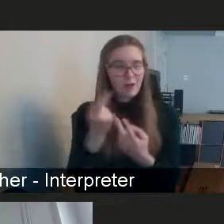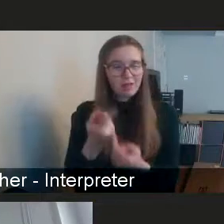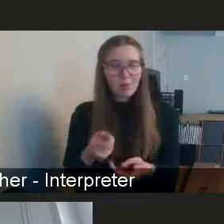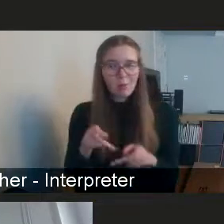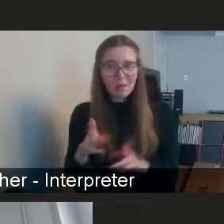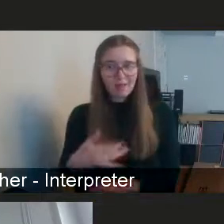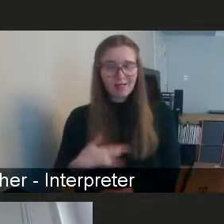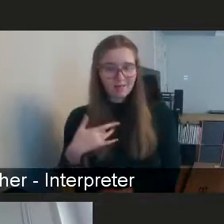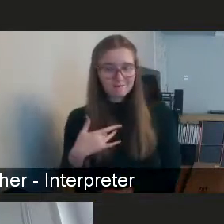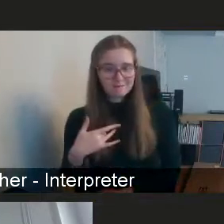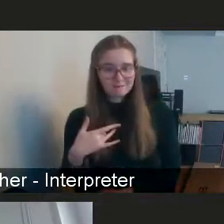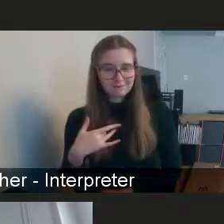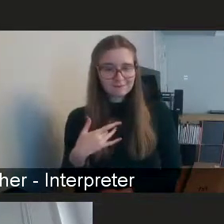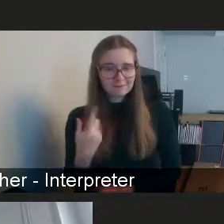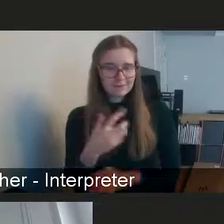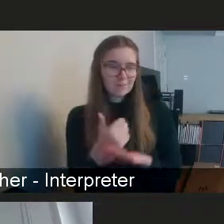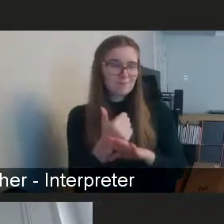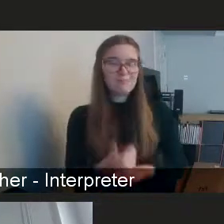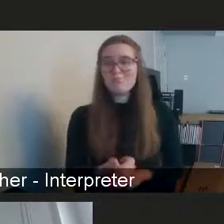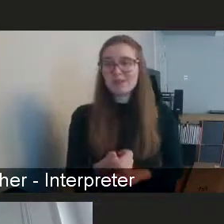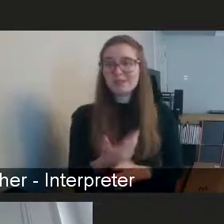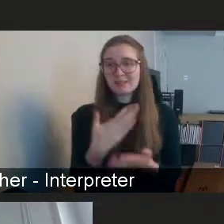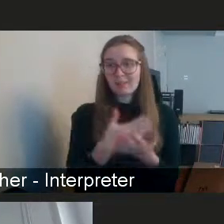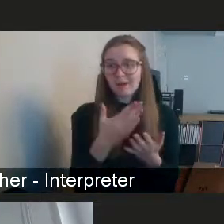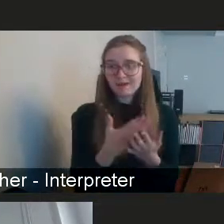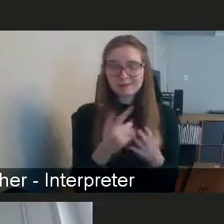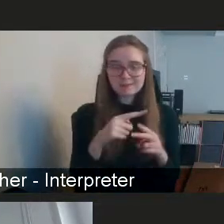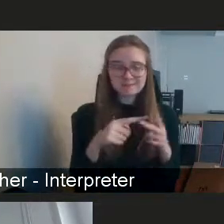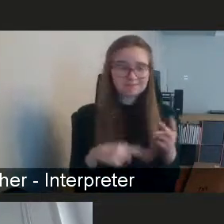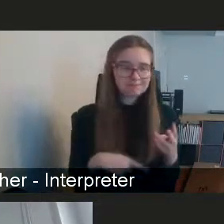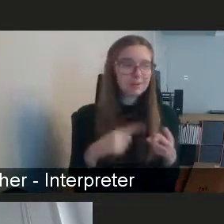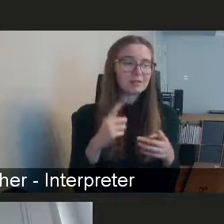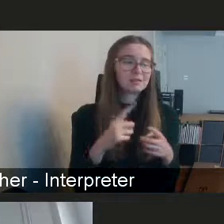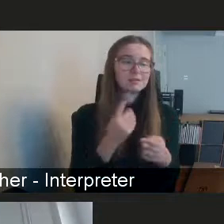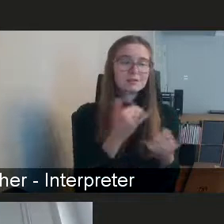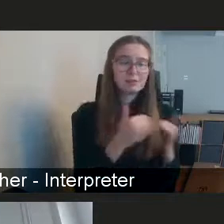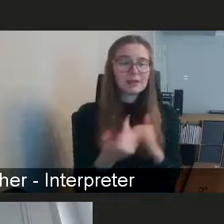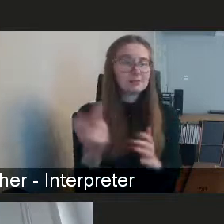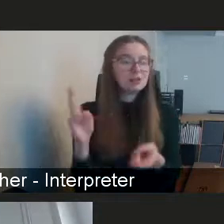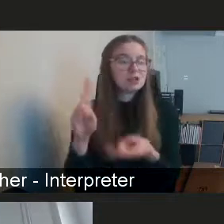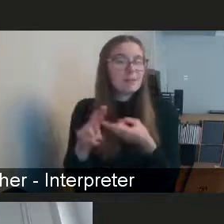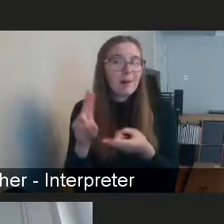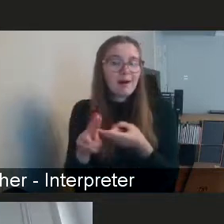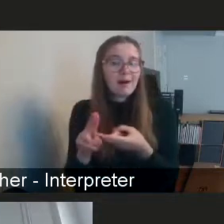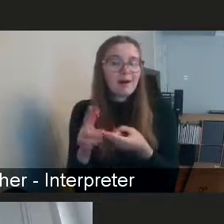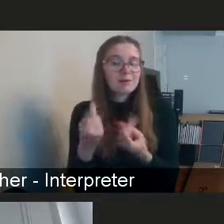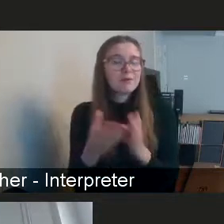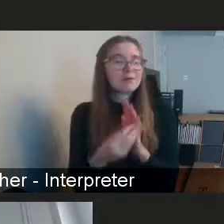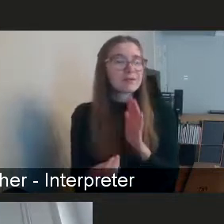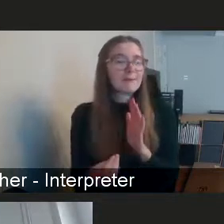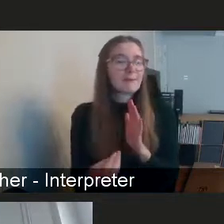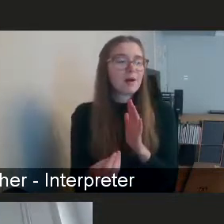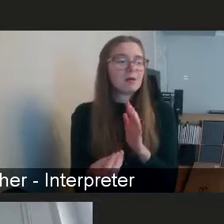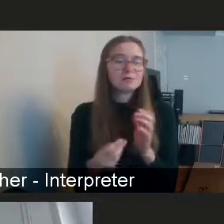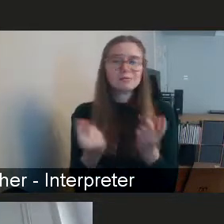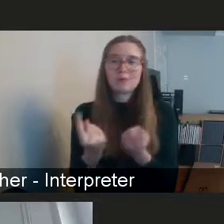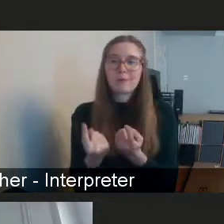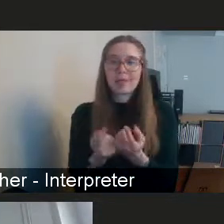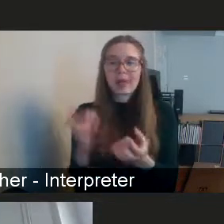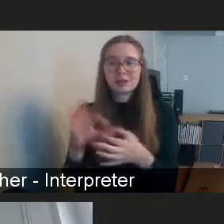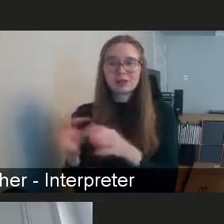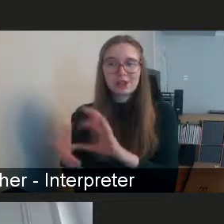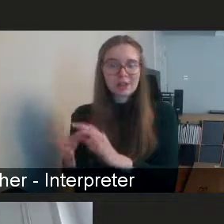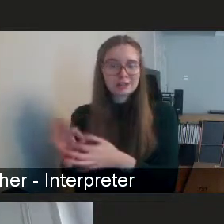simply, there are basic factors to it. Sometimes it was cheaper. For example, for supply chains, we let it go. We just went